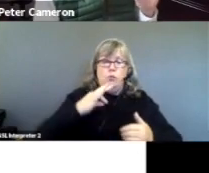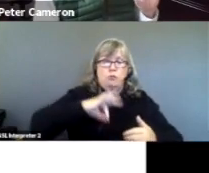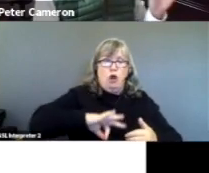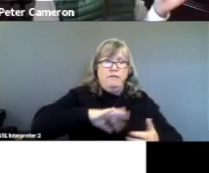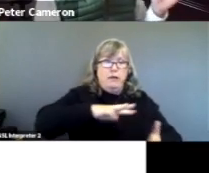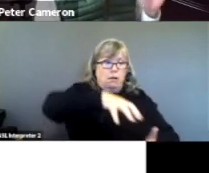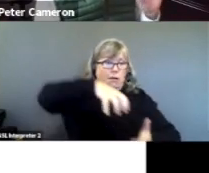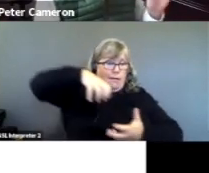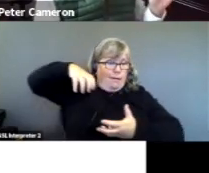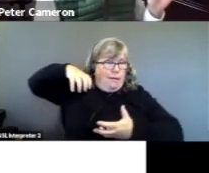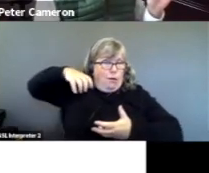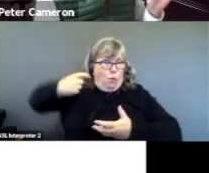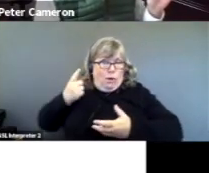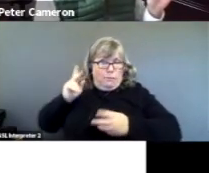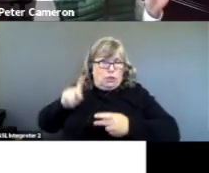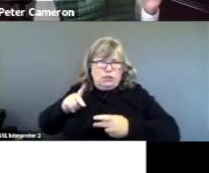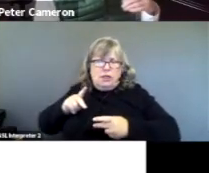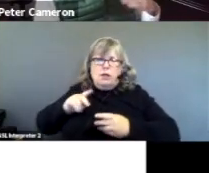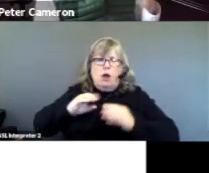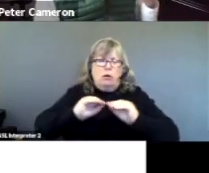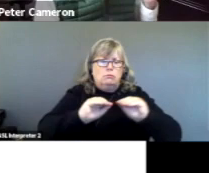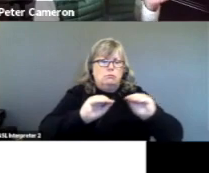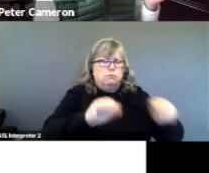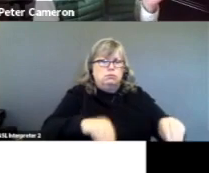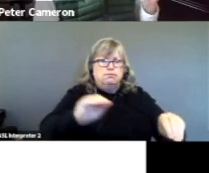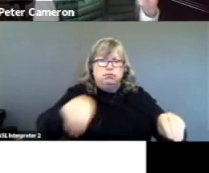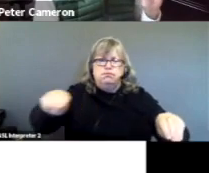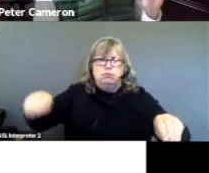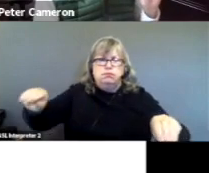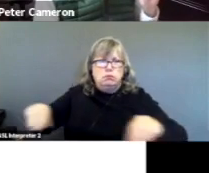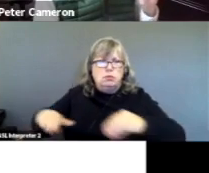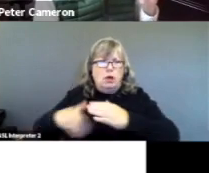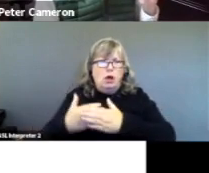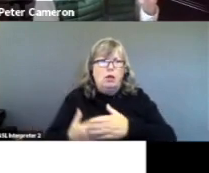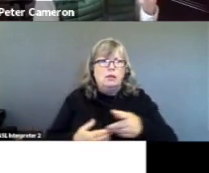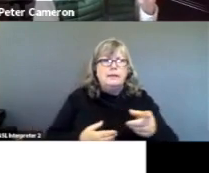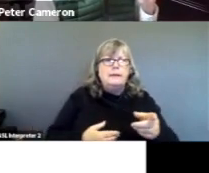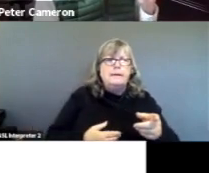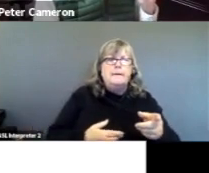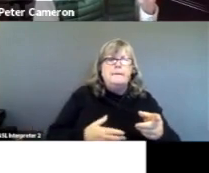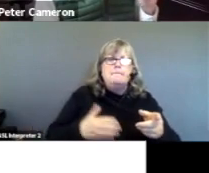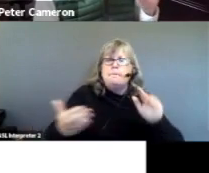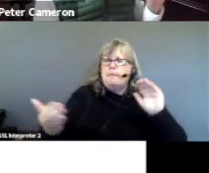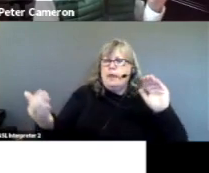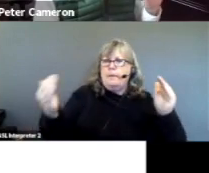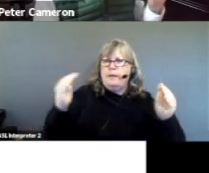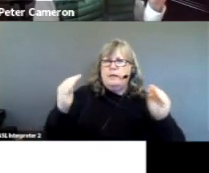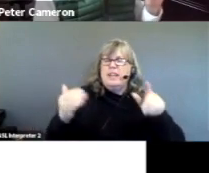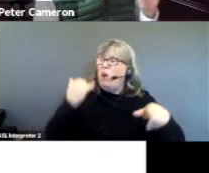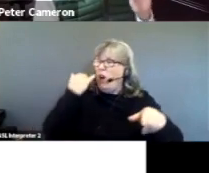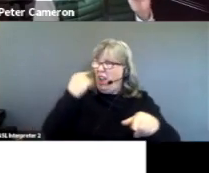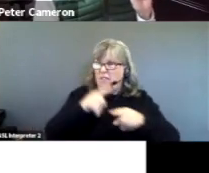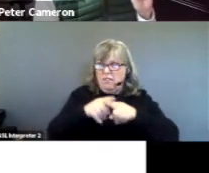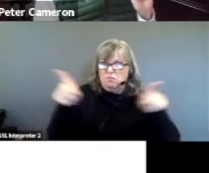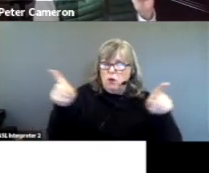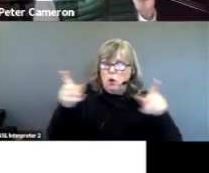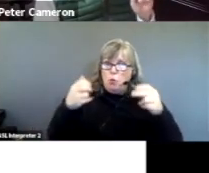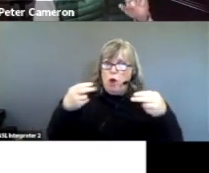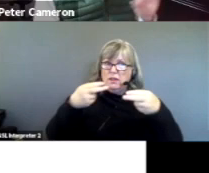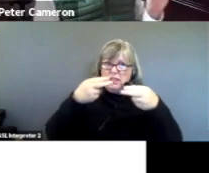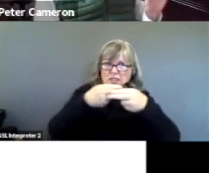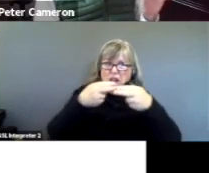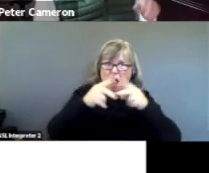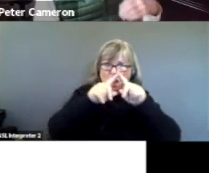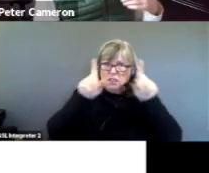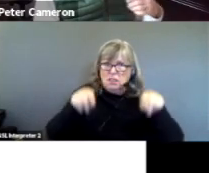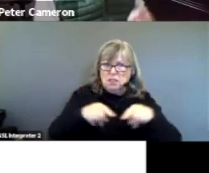And again, here's another comparison. And by the way, if anybody wants the slides or other information, we